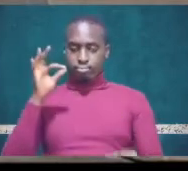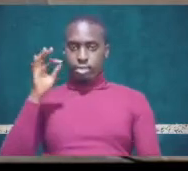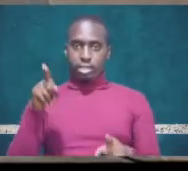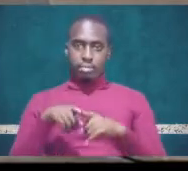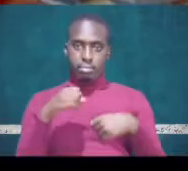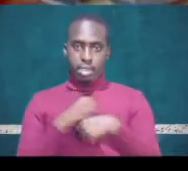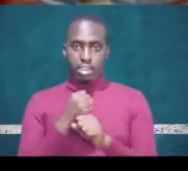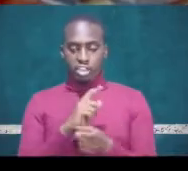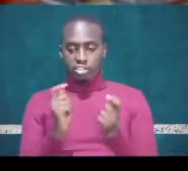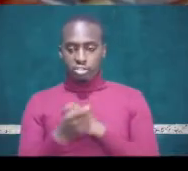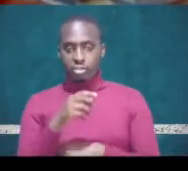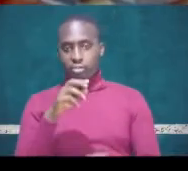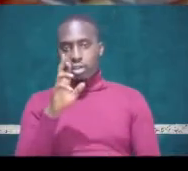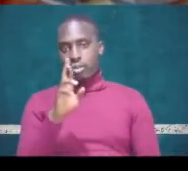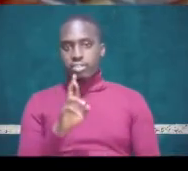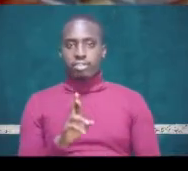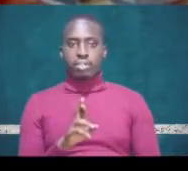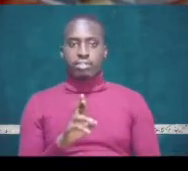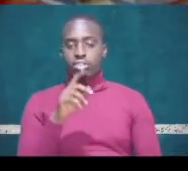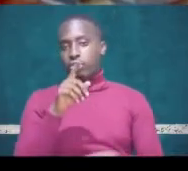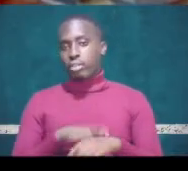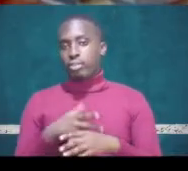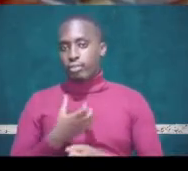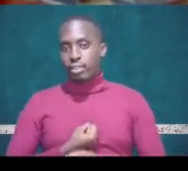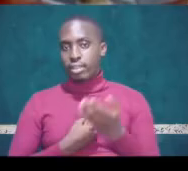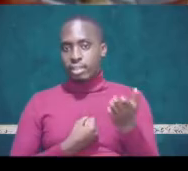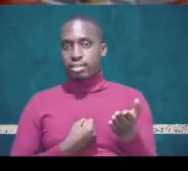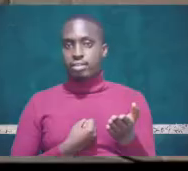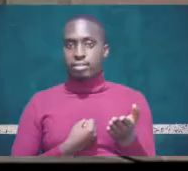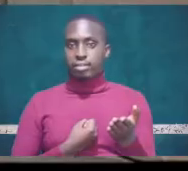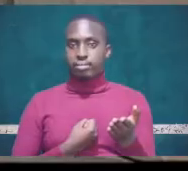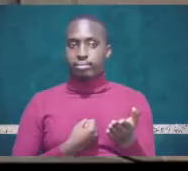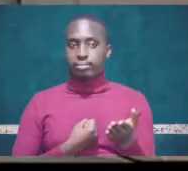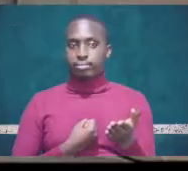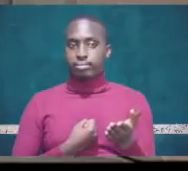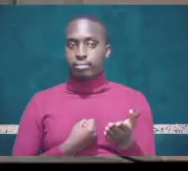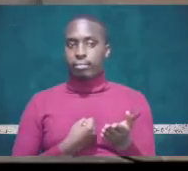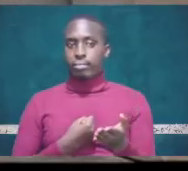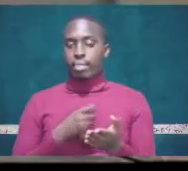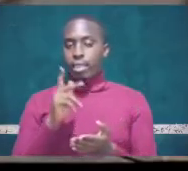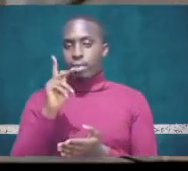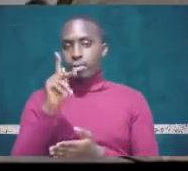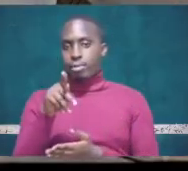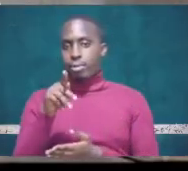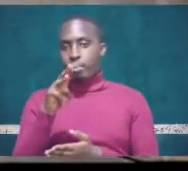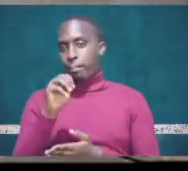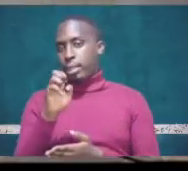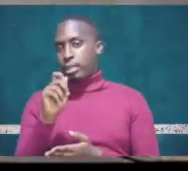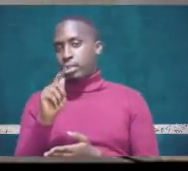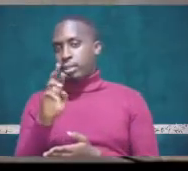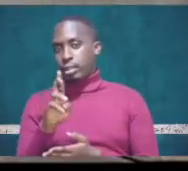the resistance. So, and then we have this rotary potentiometer. These are two